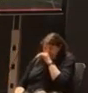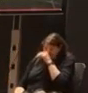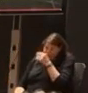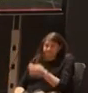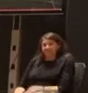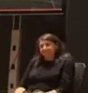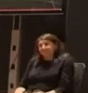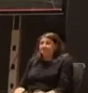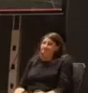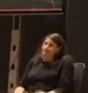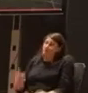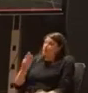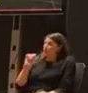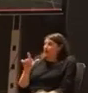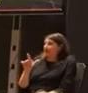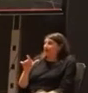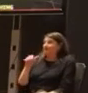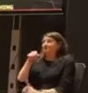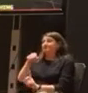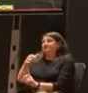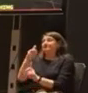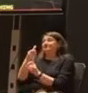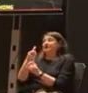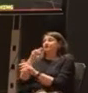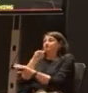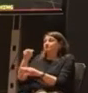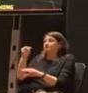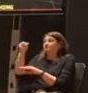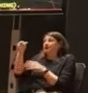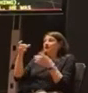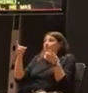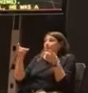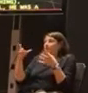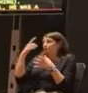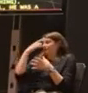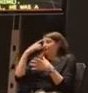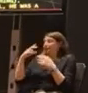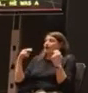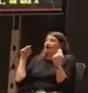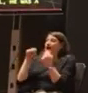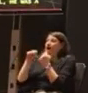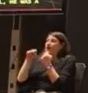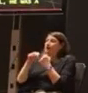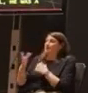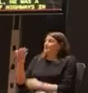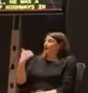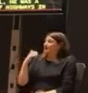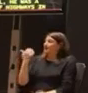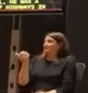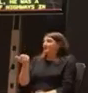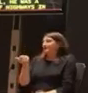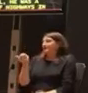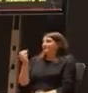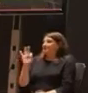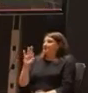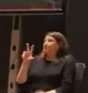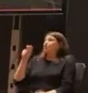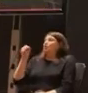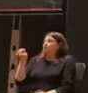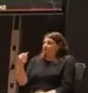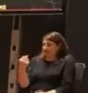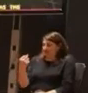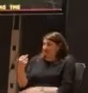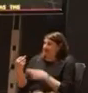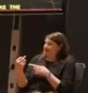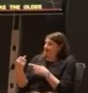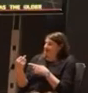Well, he was appointed director of highways in 1933 and was the older